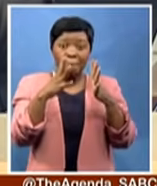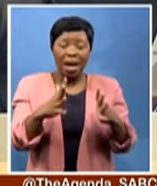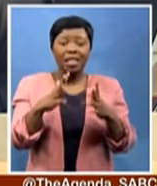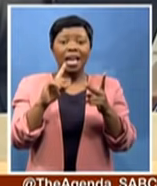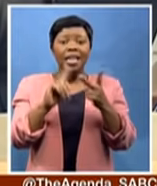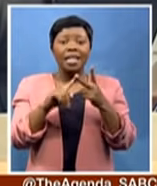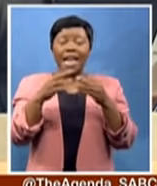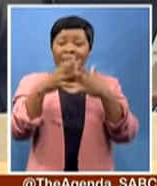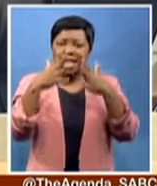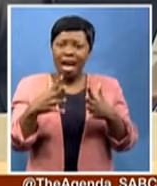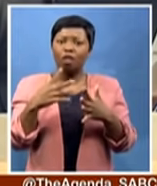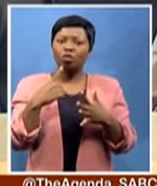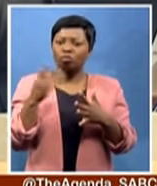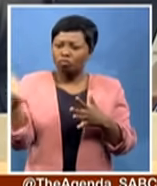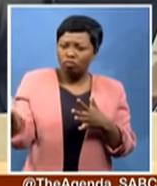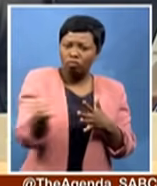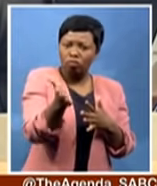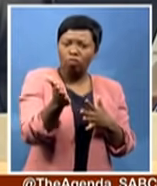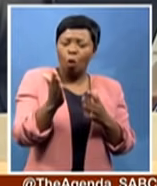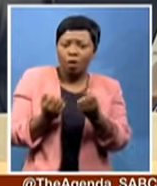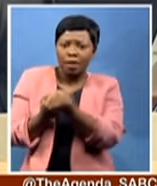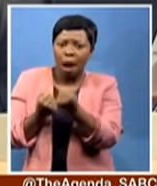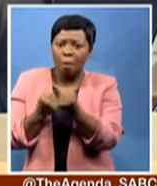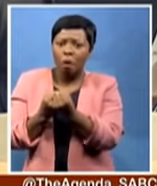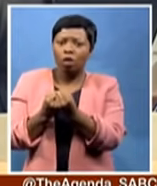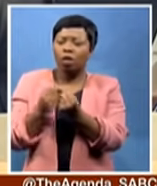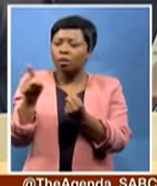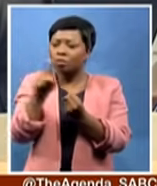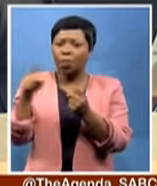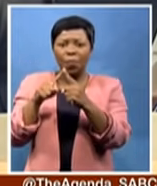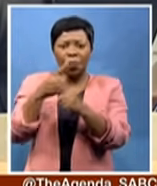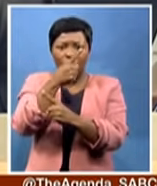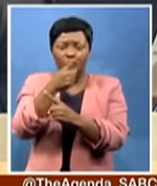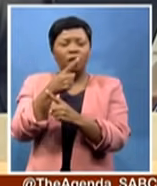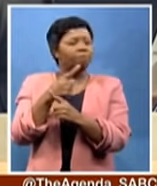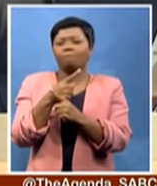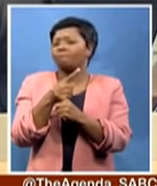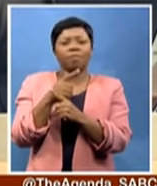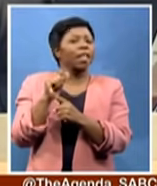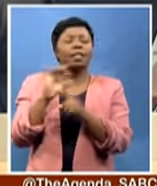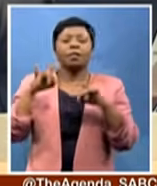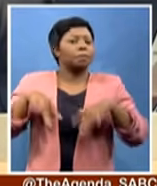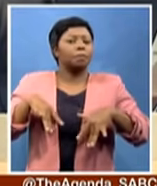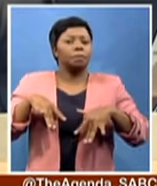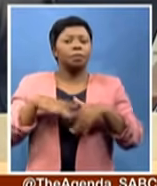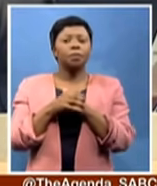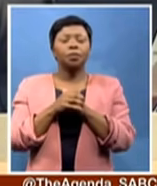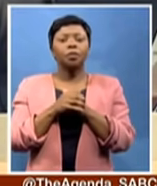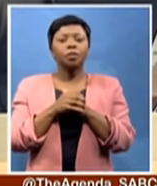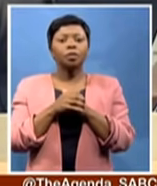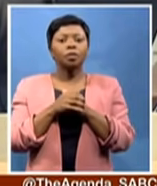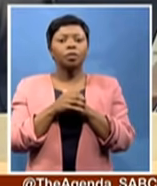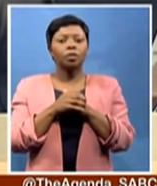While the ANC distances itself from those within its ranks who have been involved in corruption or who